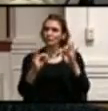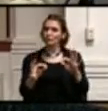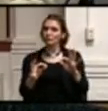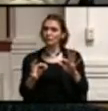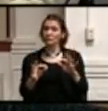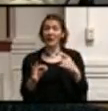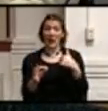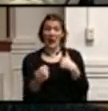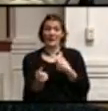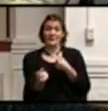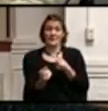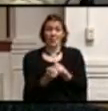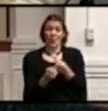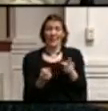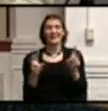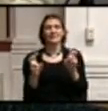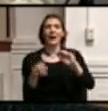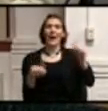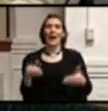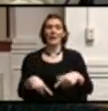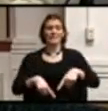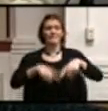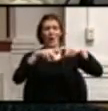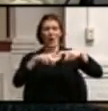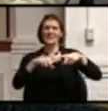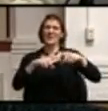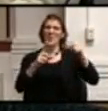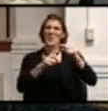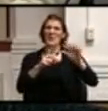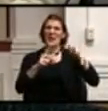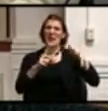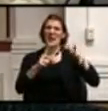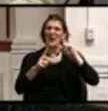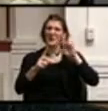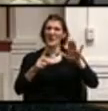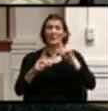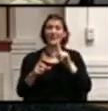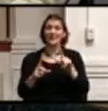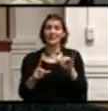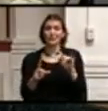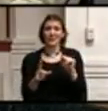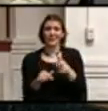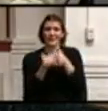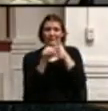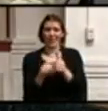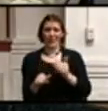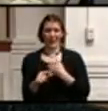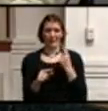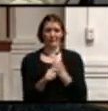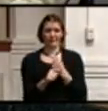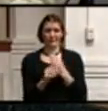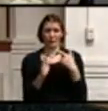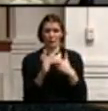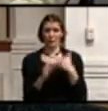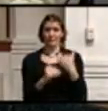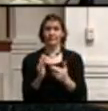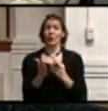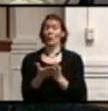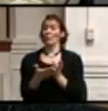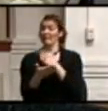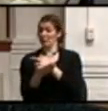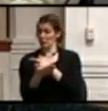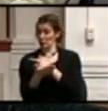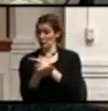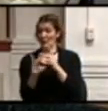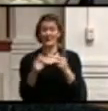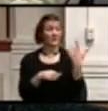So I'm in favor of doing this. Maybe we don't like the word hiring pause, because it's really just a matter of review